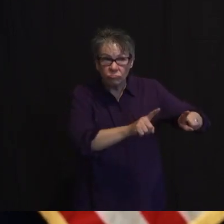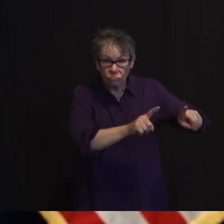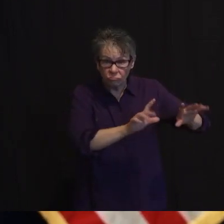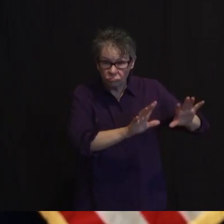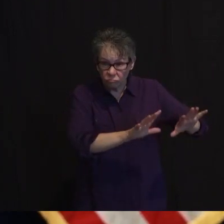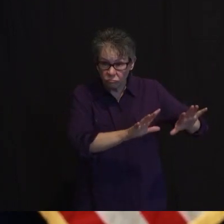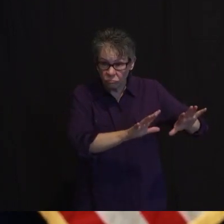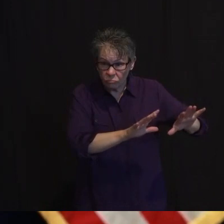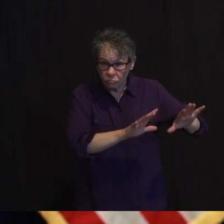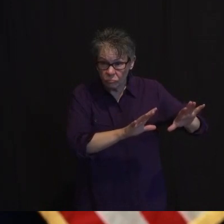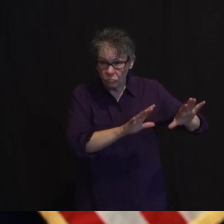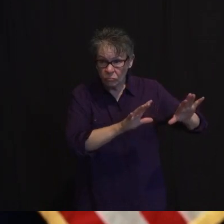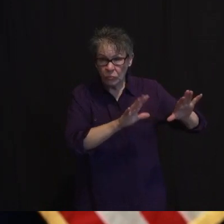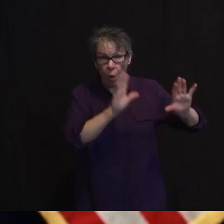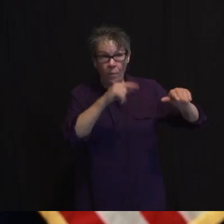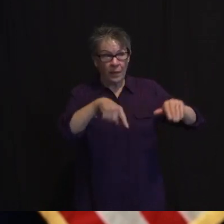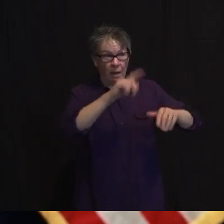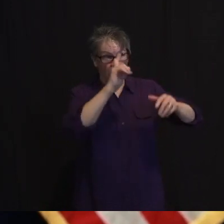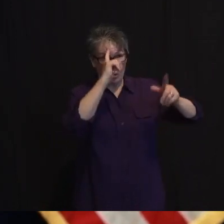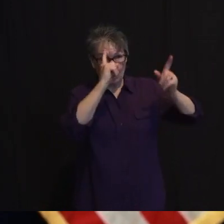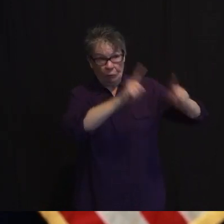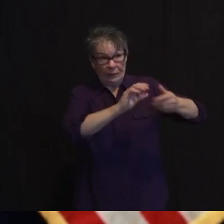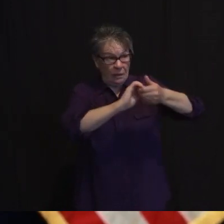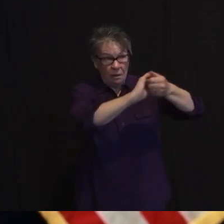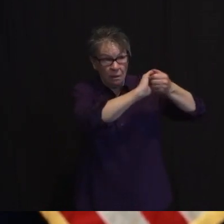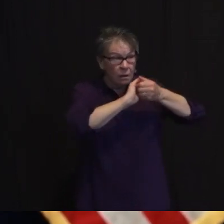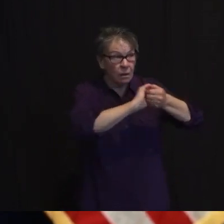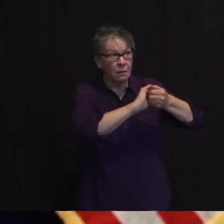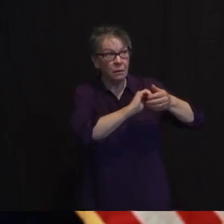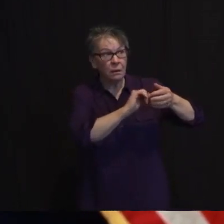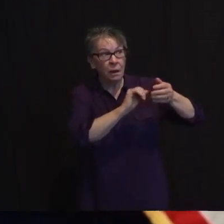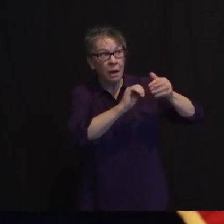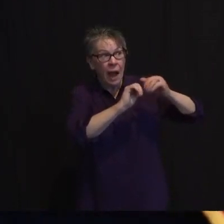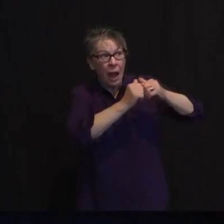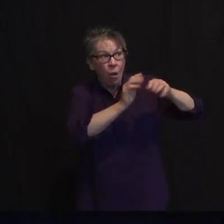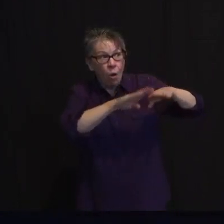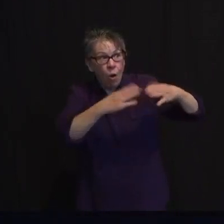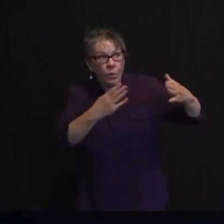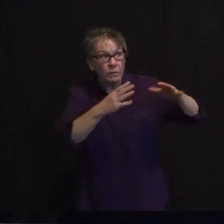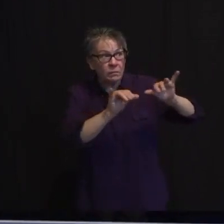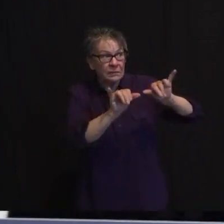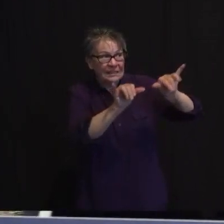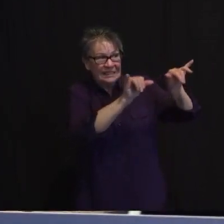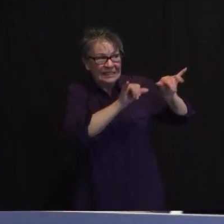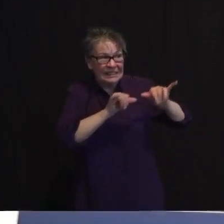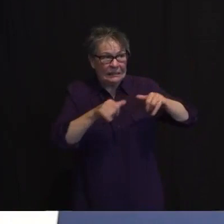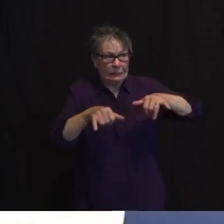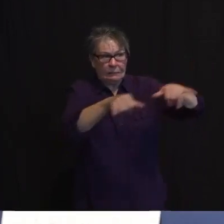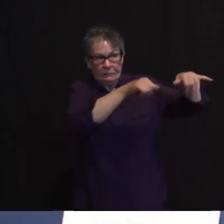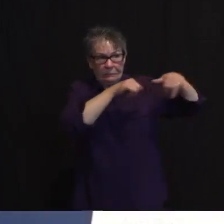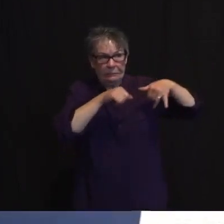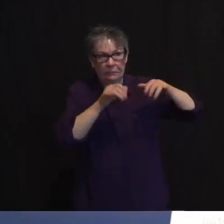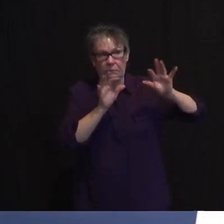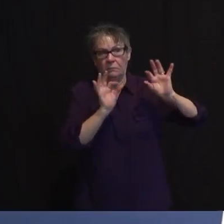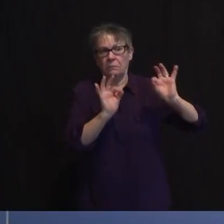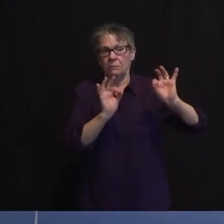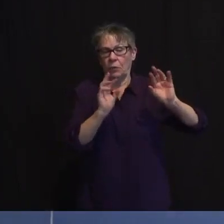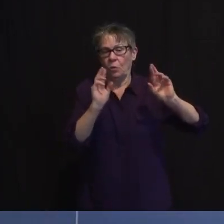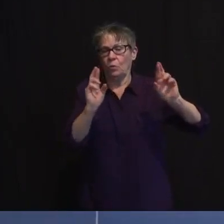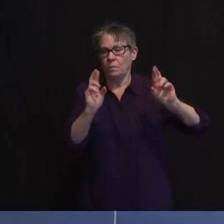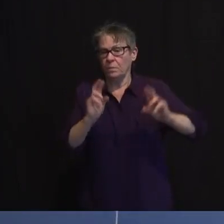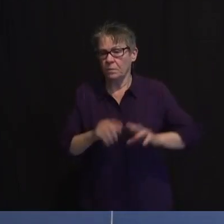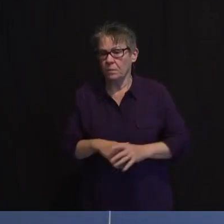federal government. Judy, please, and Ed, please correct the record, and any commentary you have in particular on the so-called